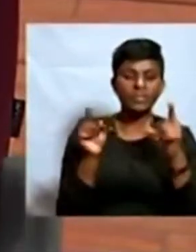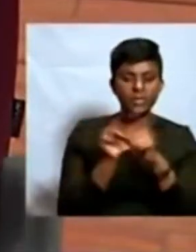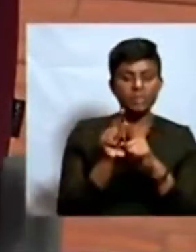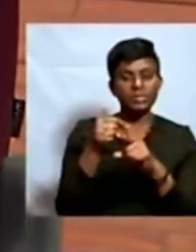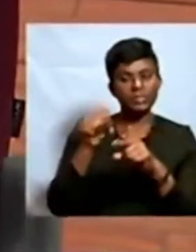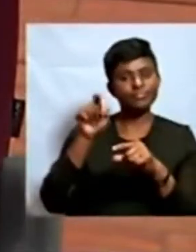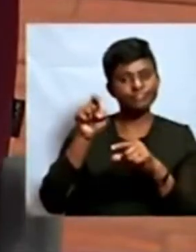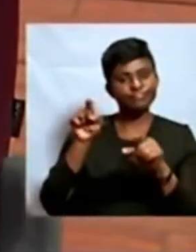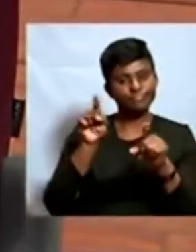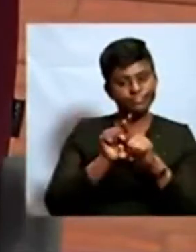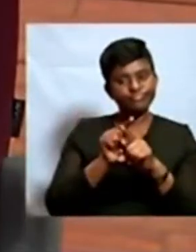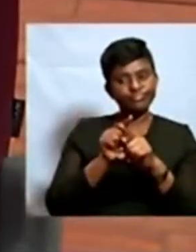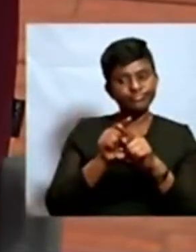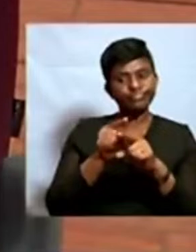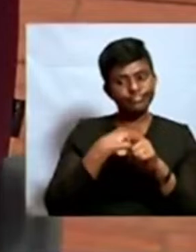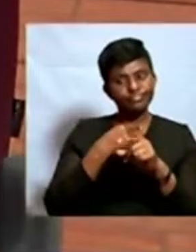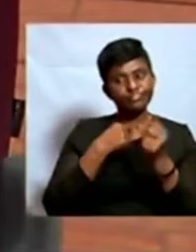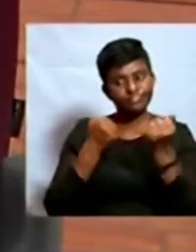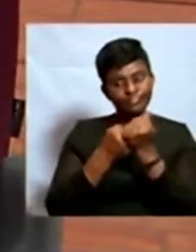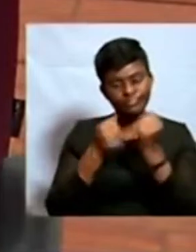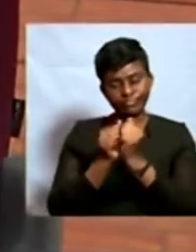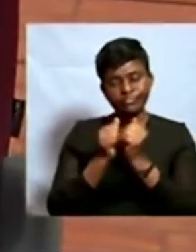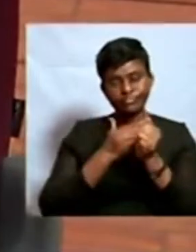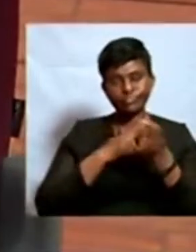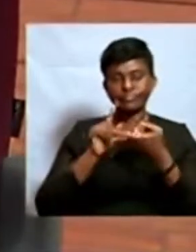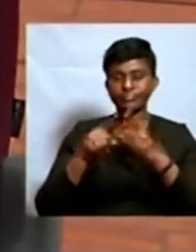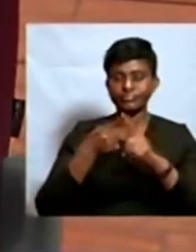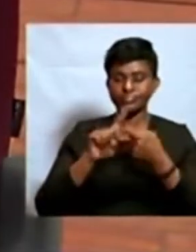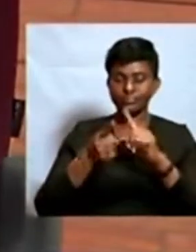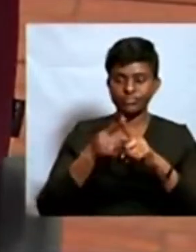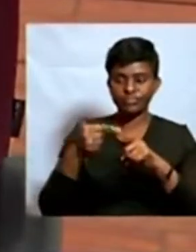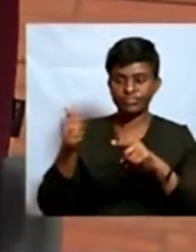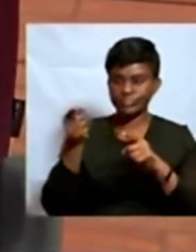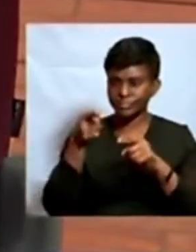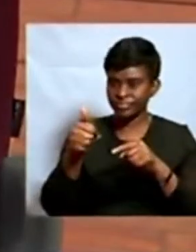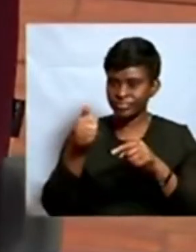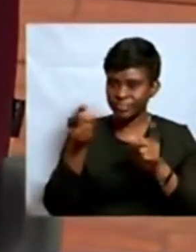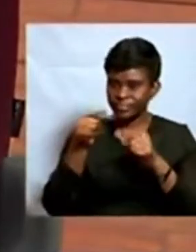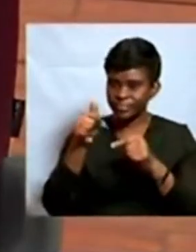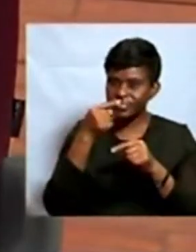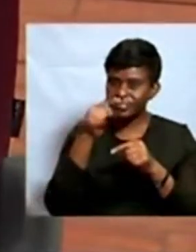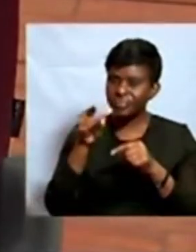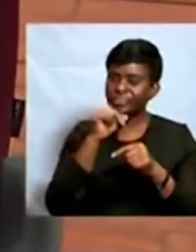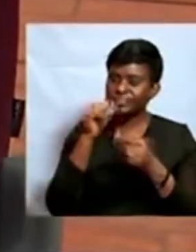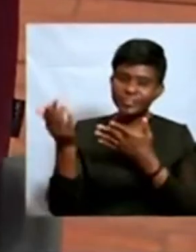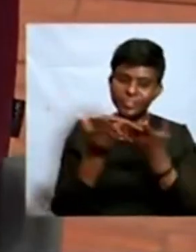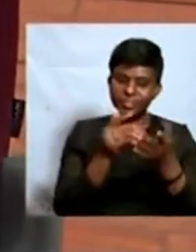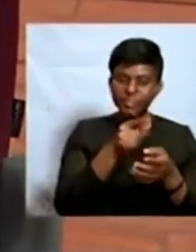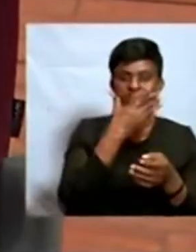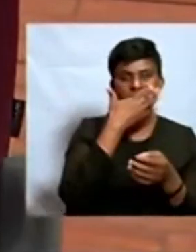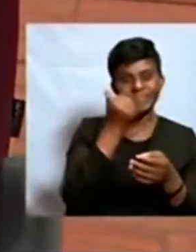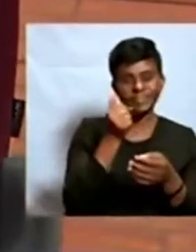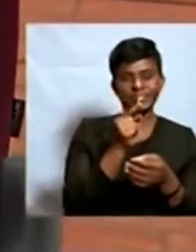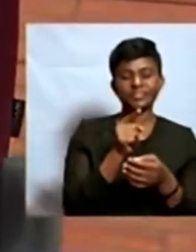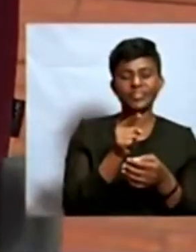to concur with my colleague when I said, why don't you bring the best